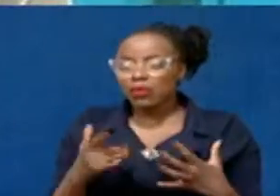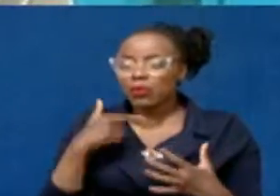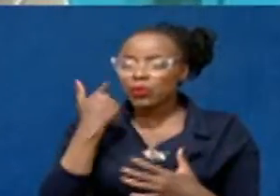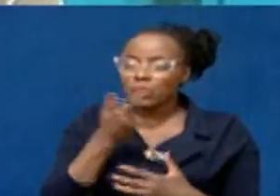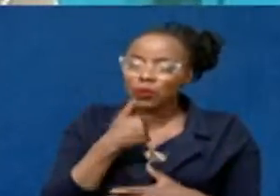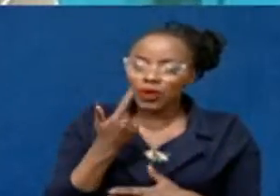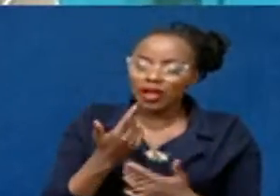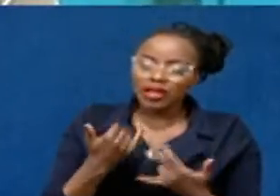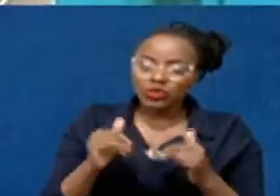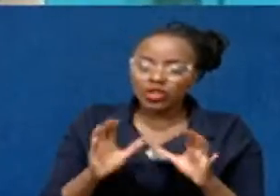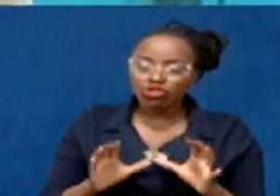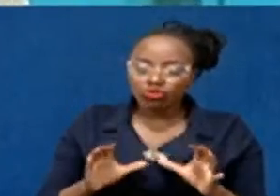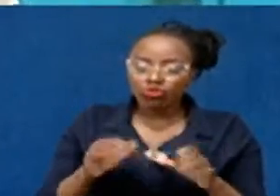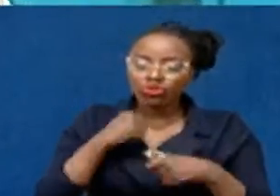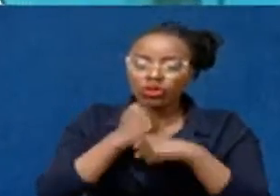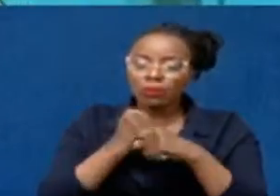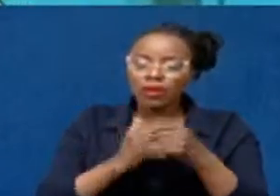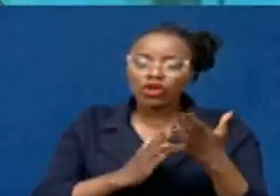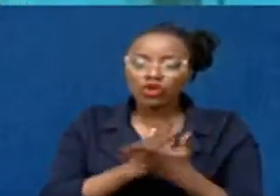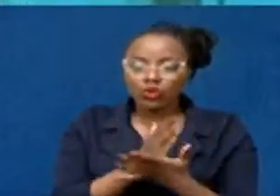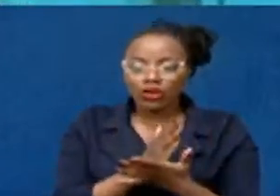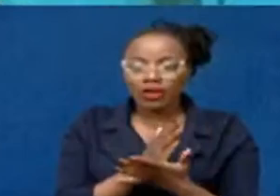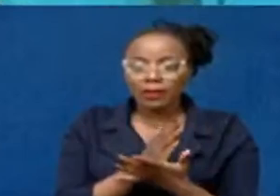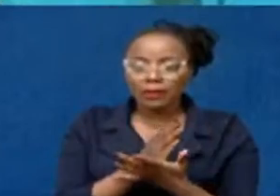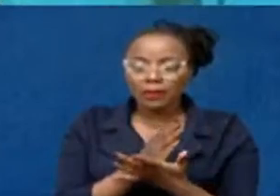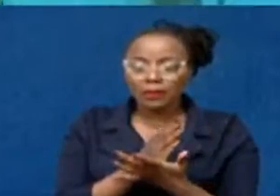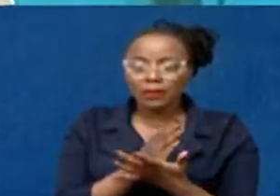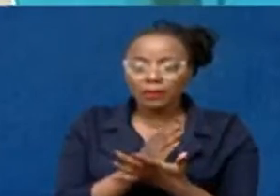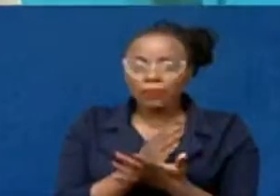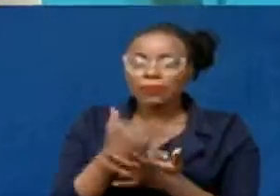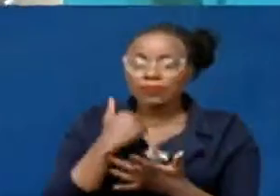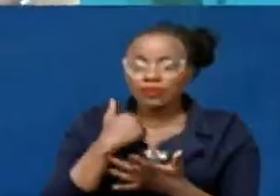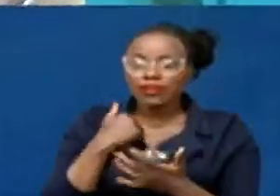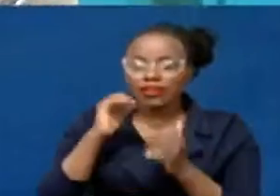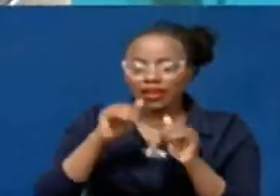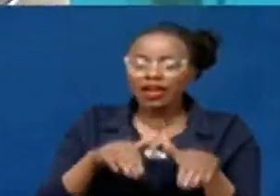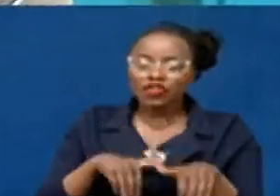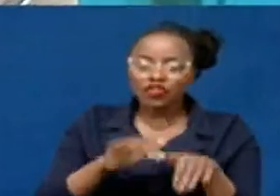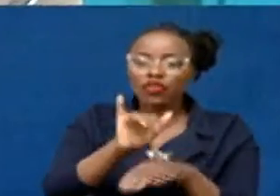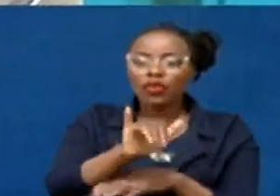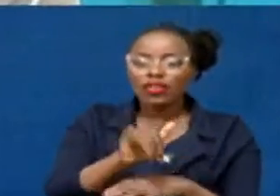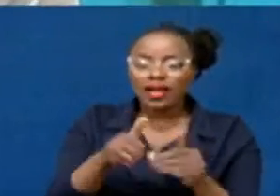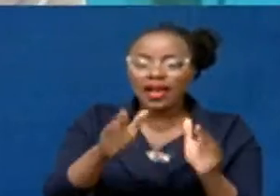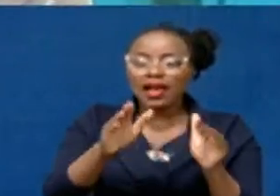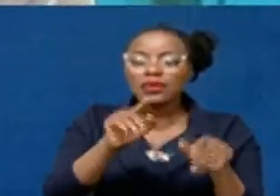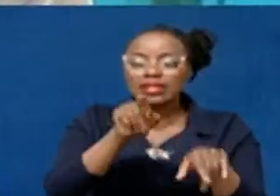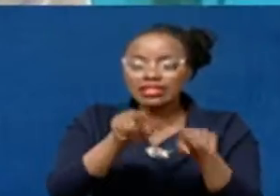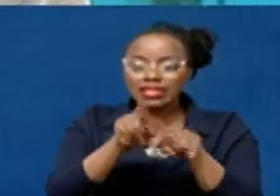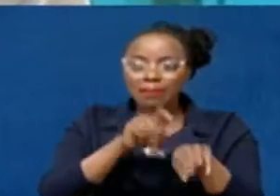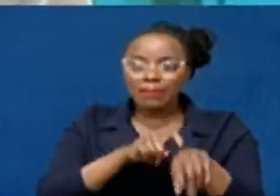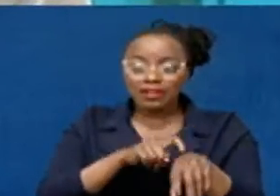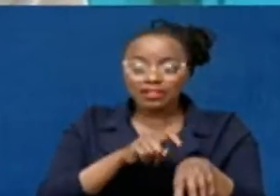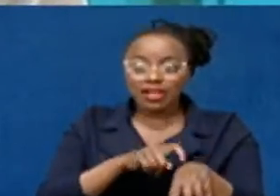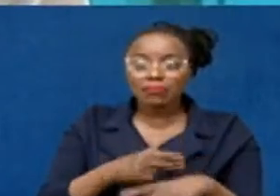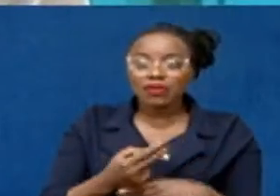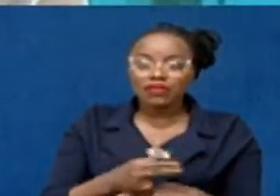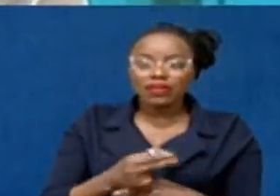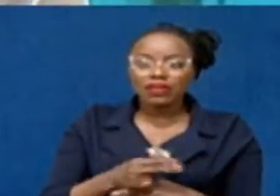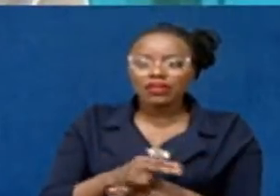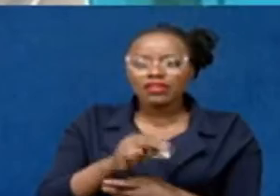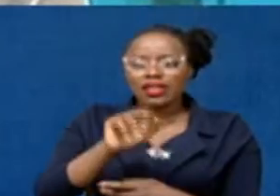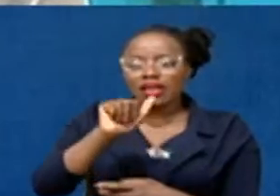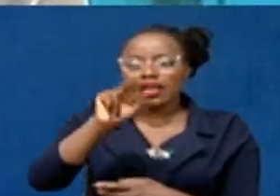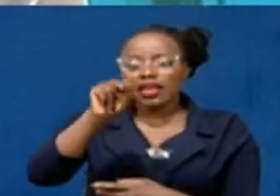strident in their push to make sure that they actually go all the way. In fact, when the NC